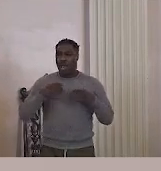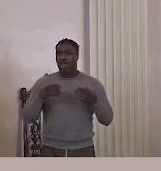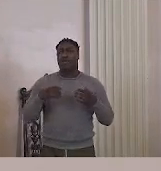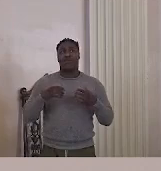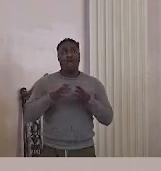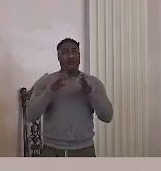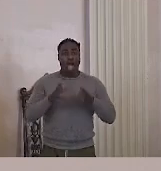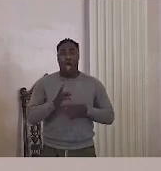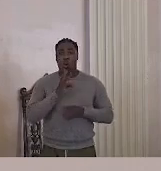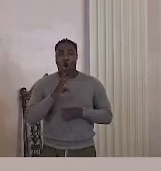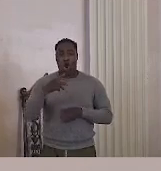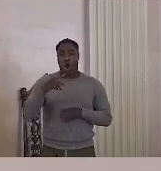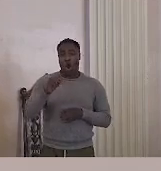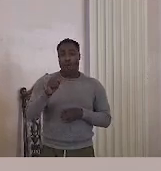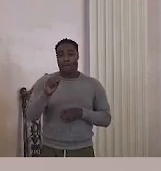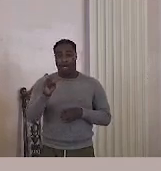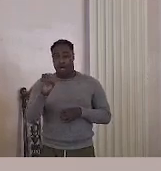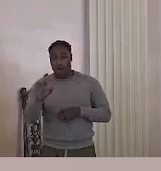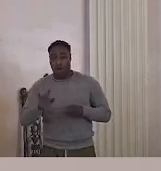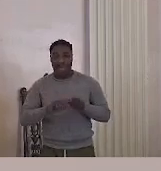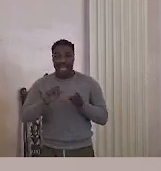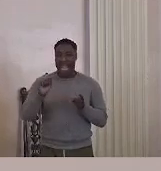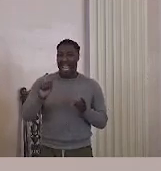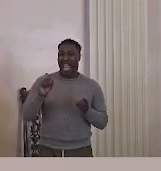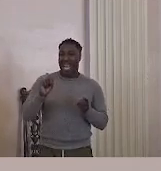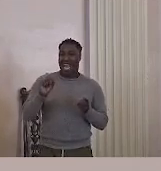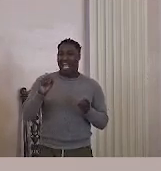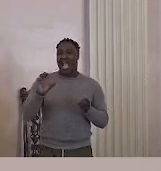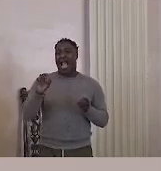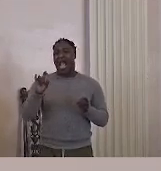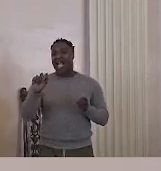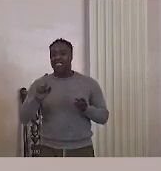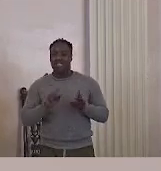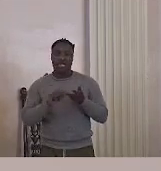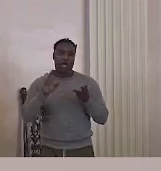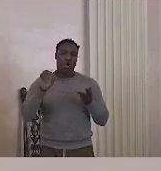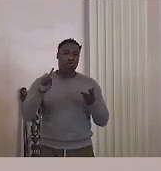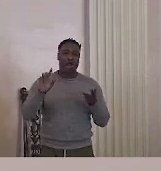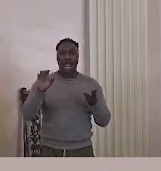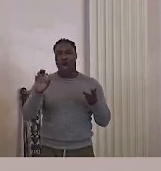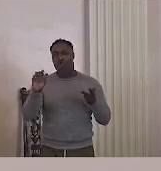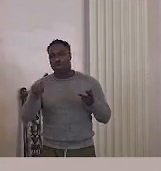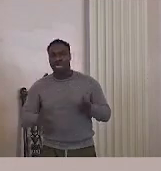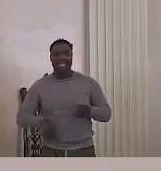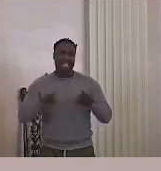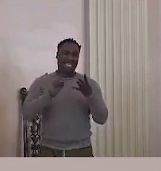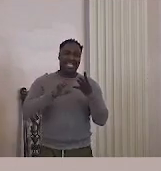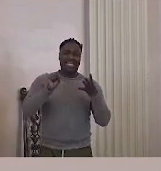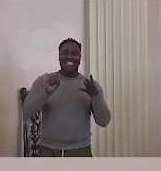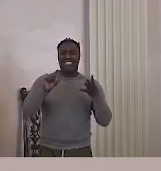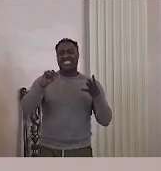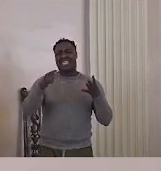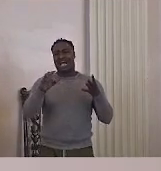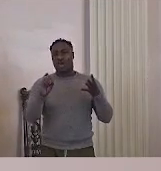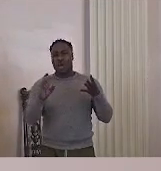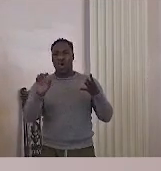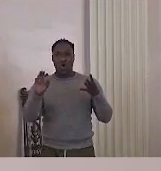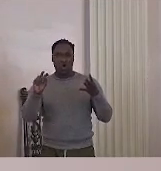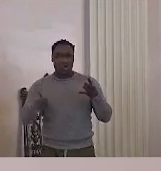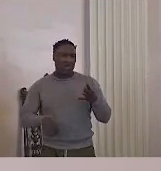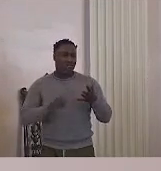The Potomac and Anacostia Rivers, Rock Creek, Sligo Creek, the Shenandoah River